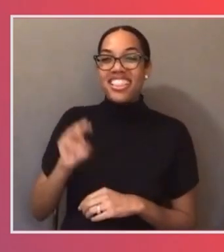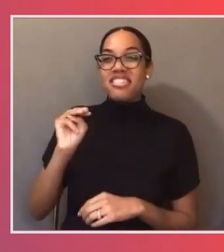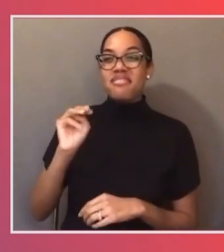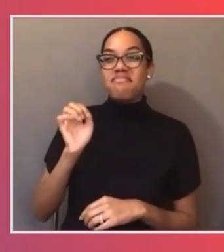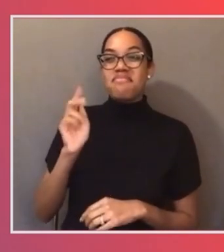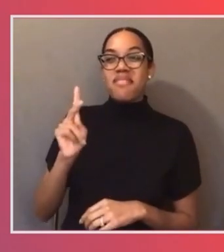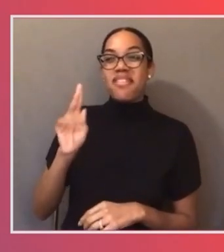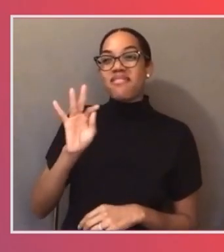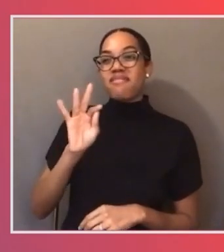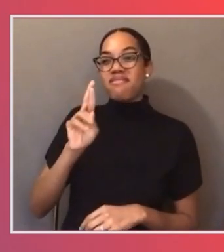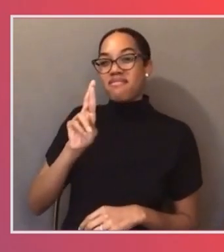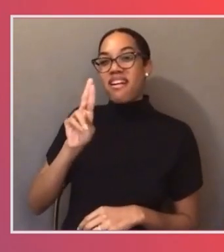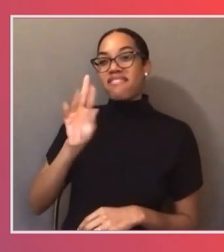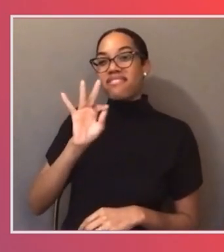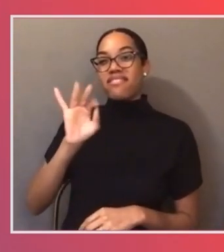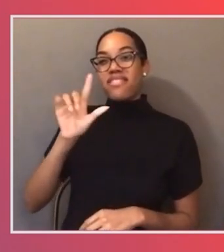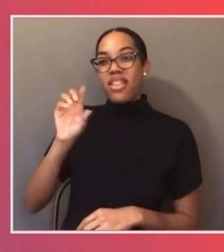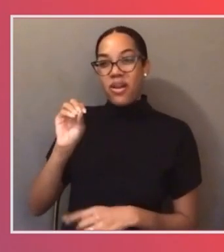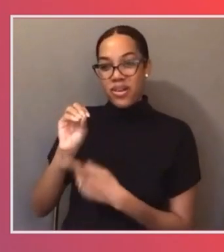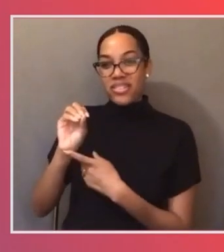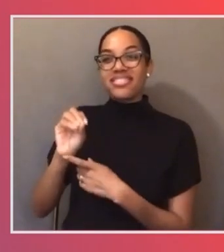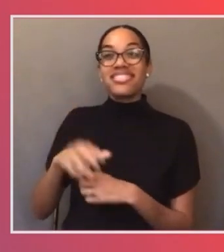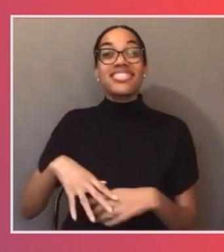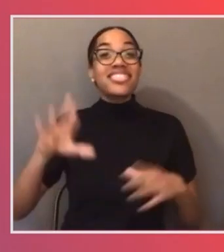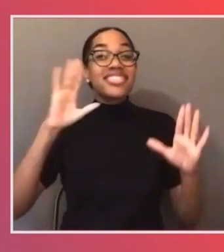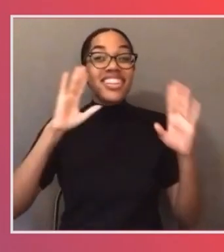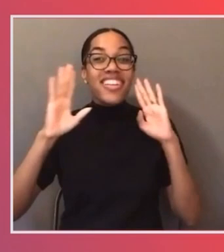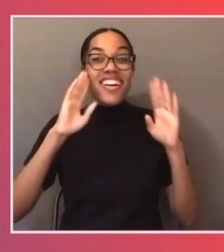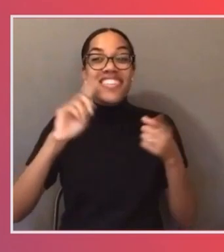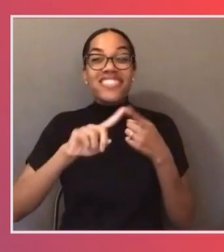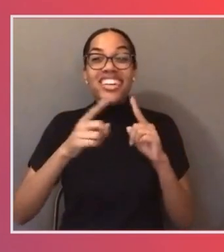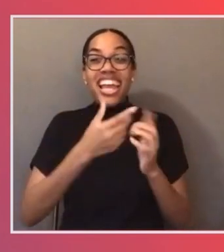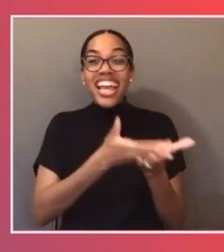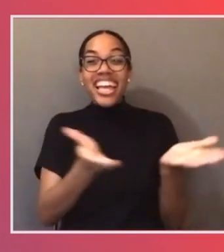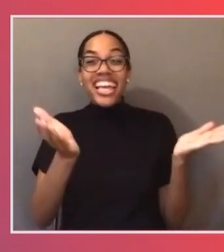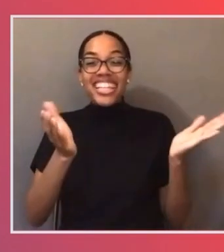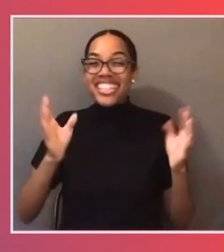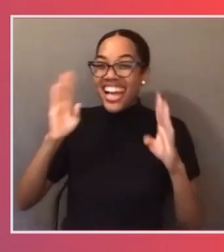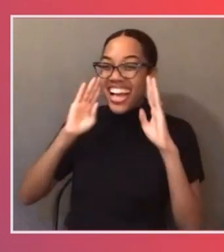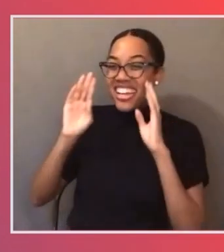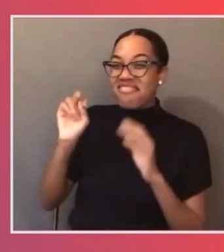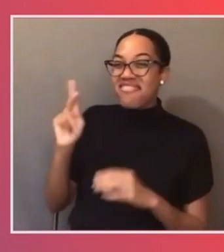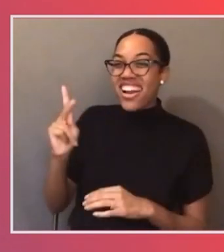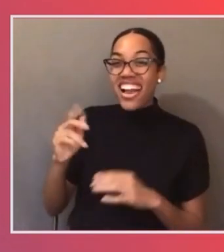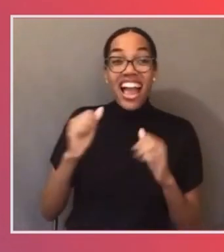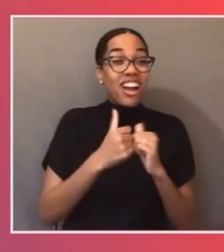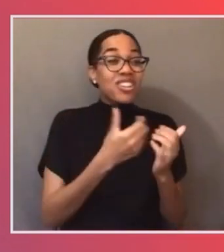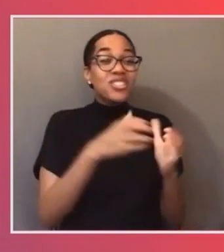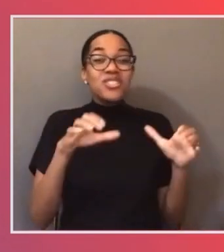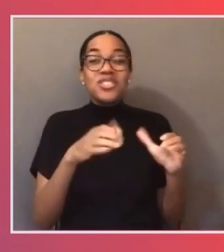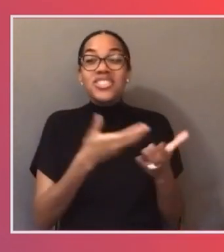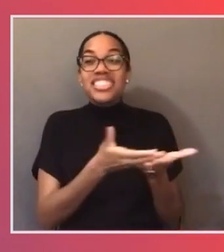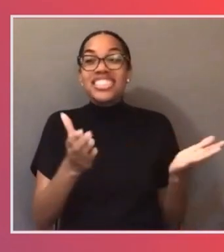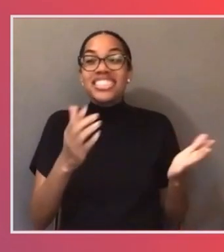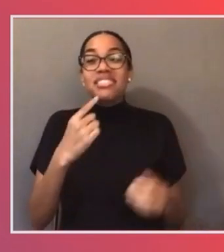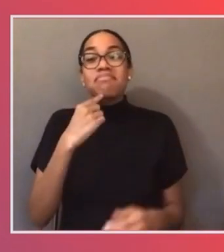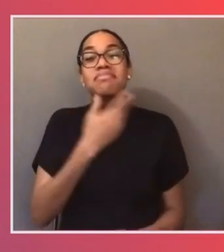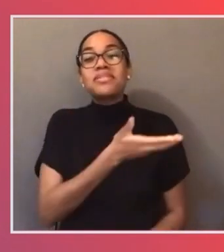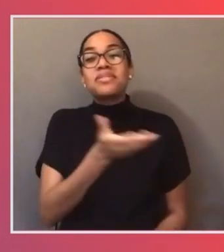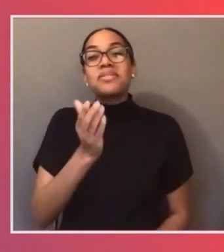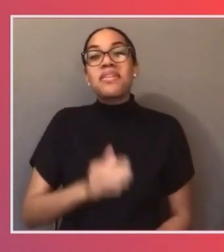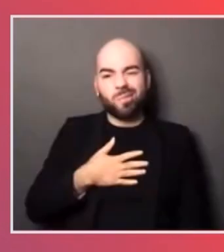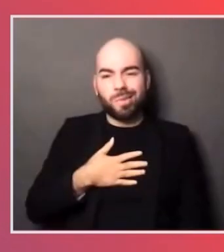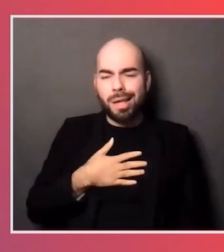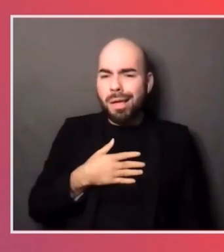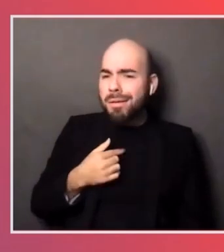Hi, Mark. how you doing? I miss you guys. Oh, We miss buddy. you, Mark. So